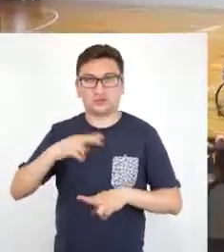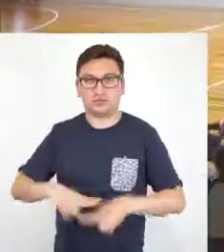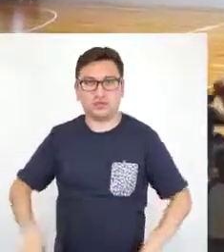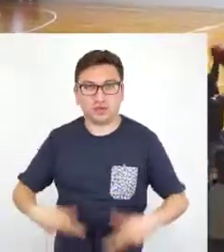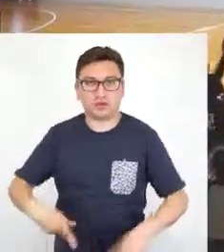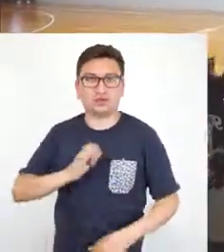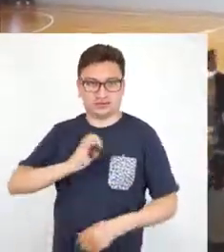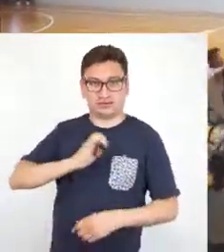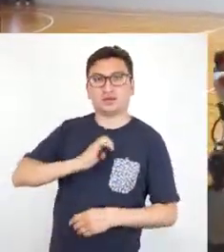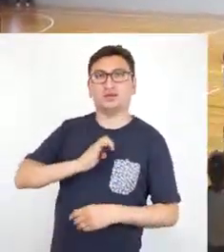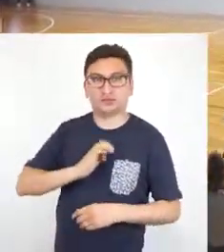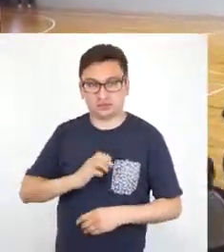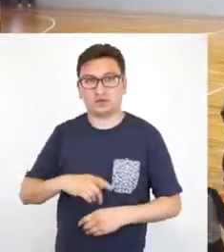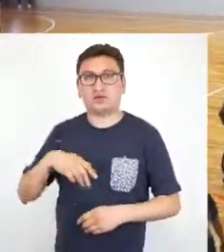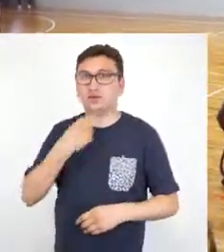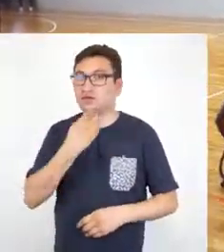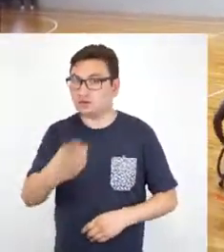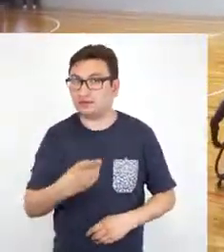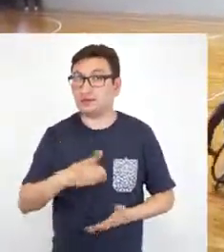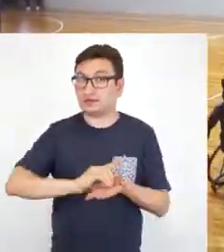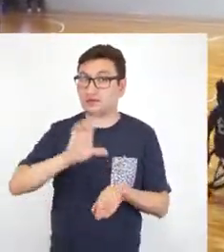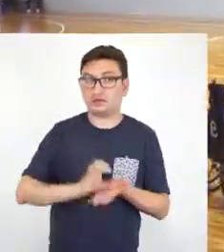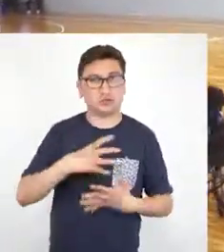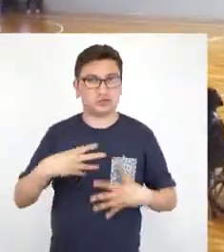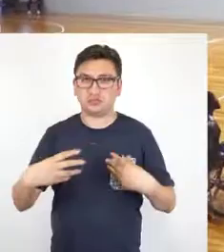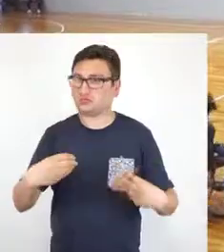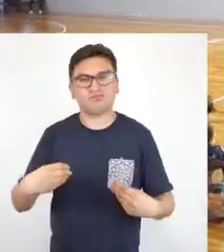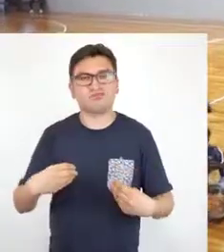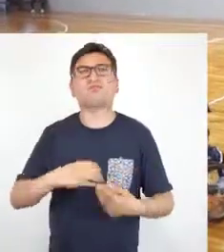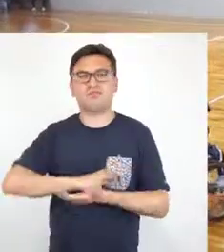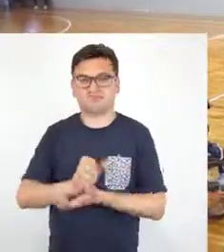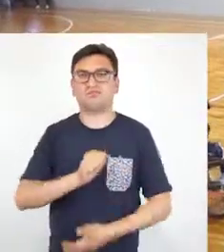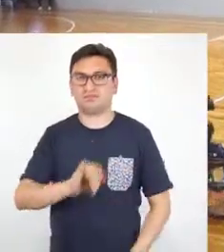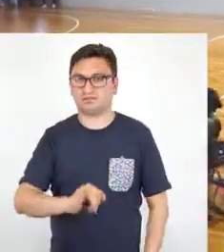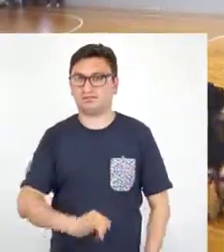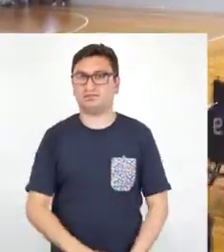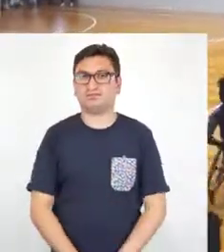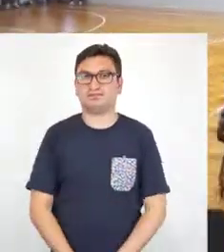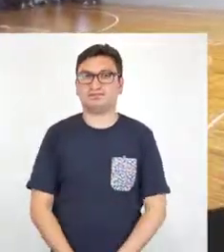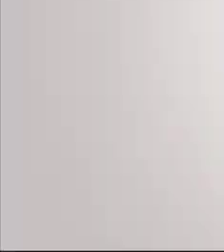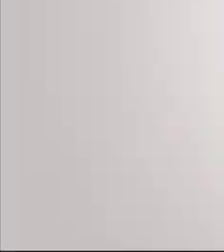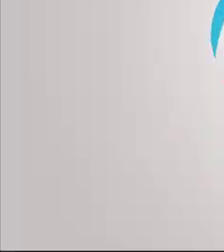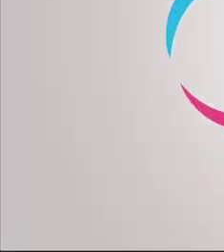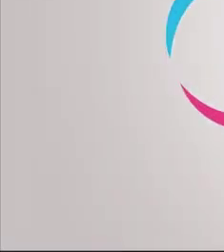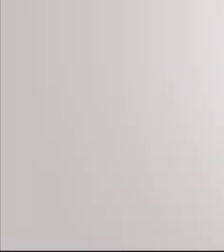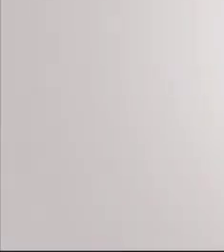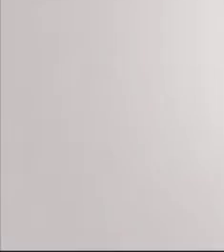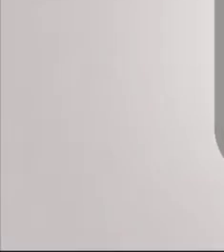And one thing I want to say is disability is not contagious, discrimination is.